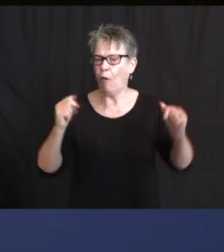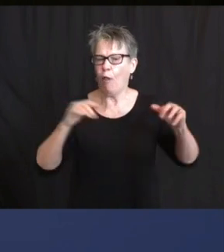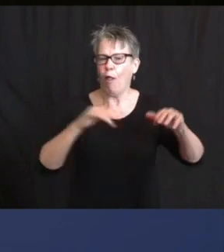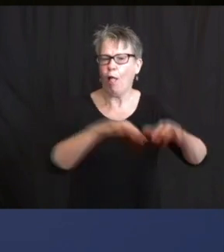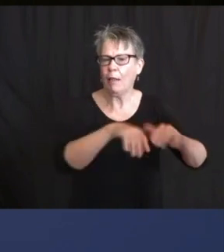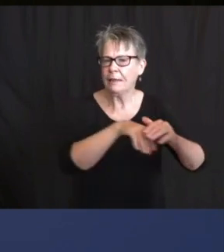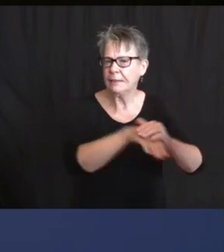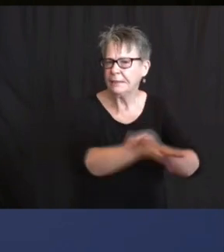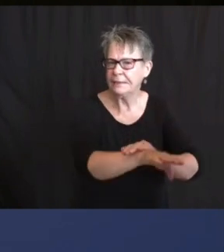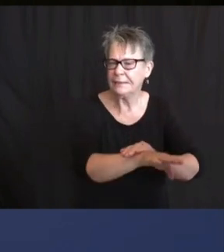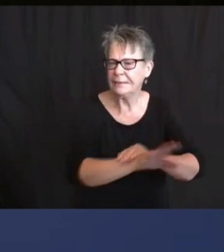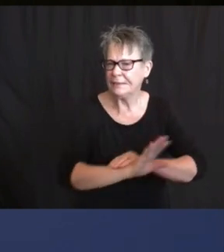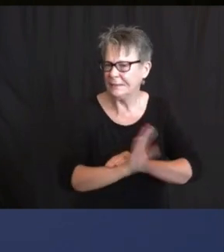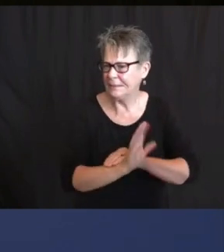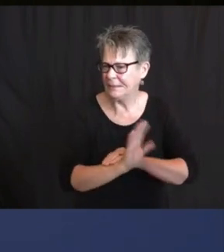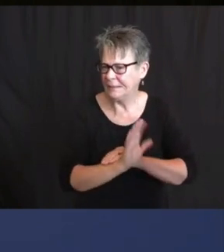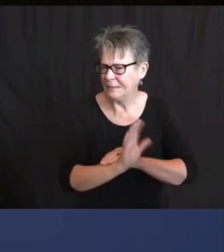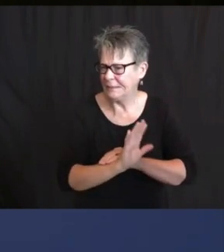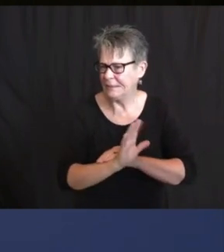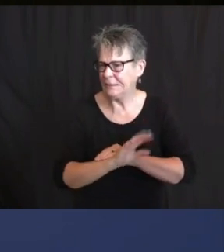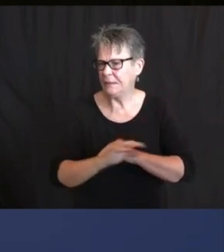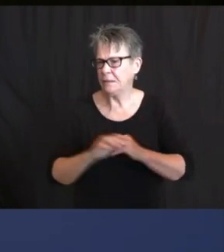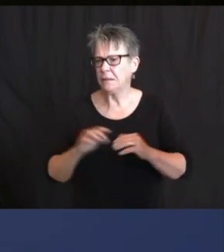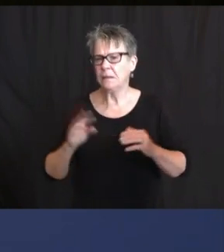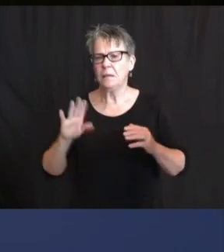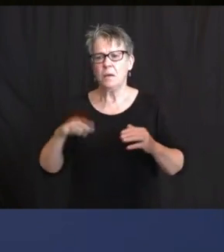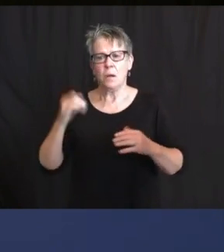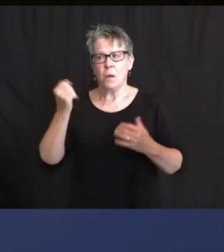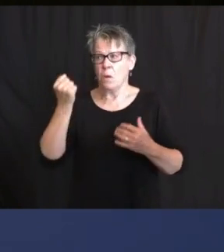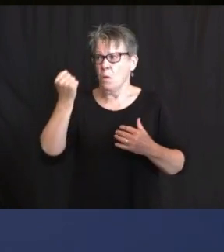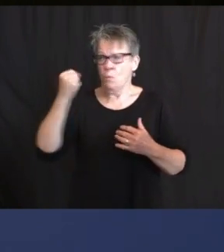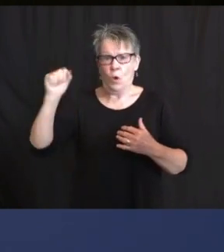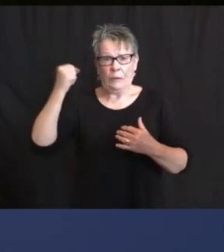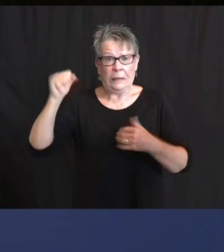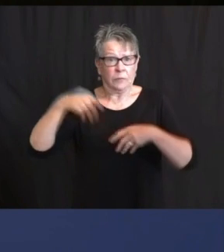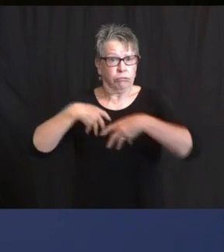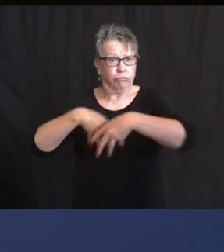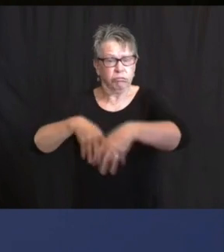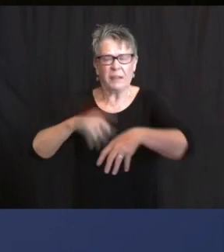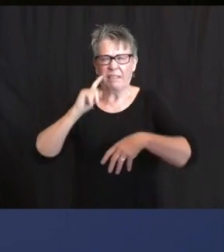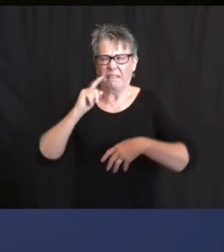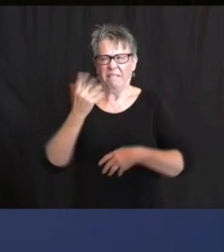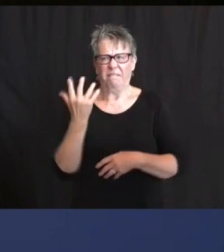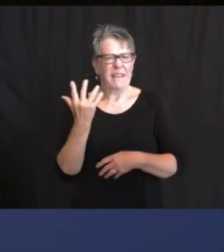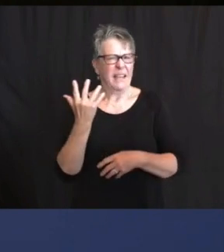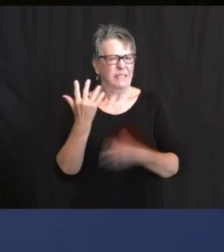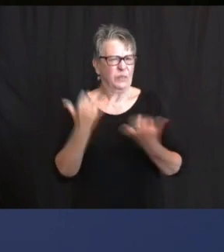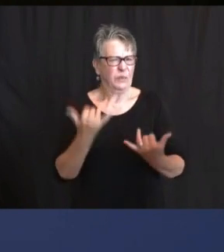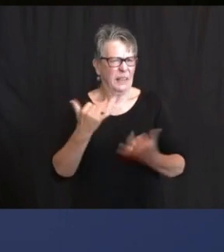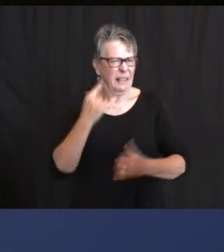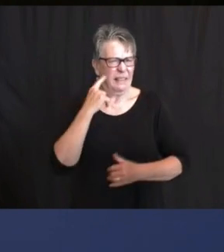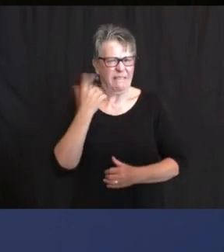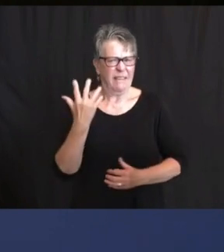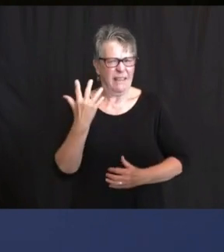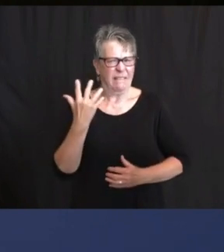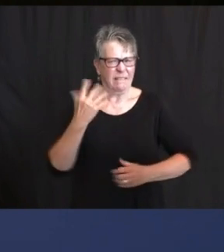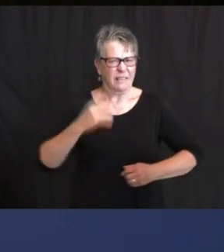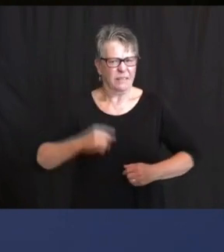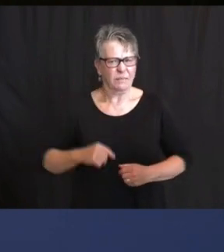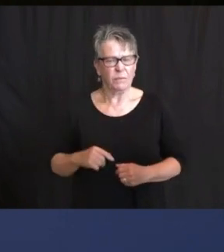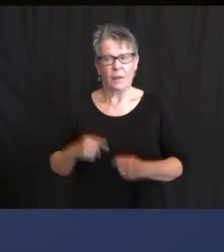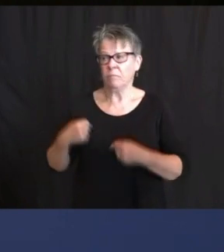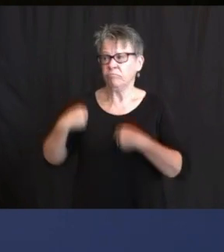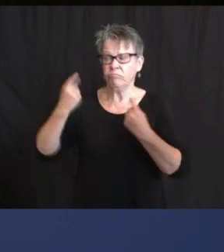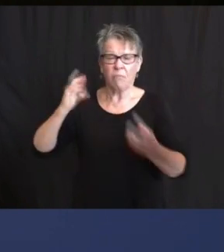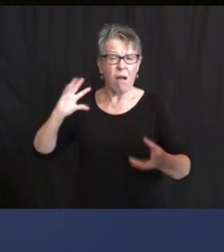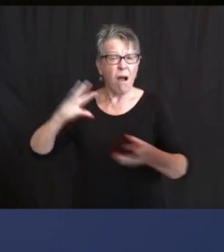about 5 scheduled throughout the state today, in a state that's seen over 400 since May 31st, and that